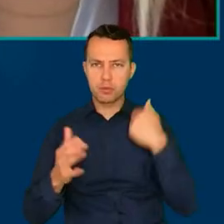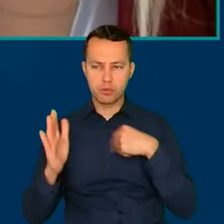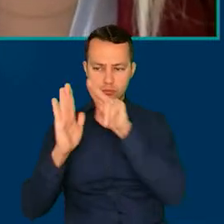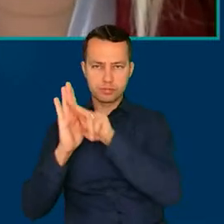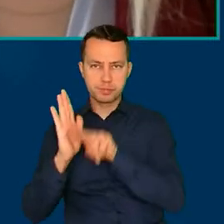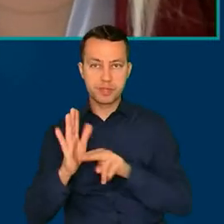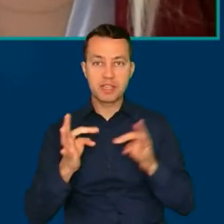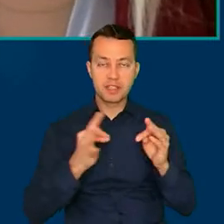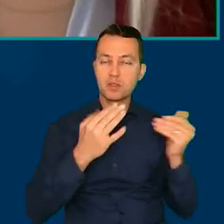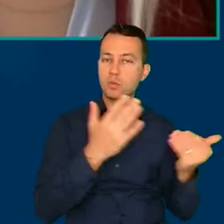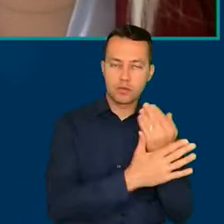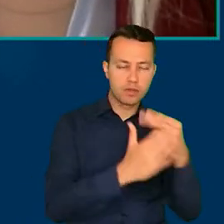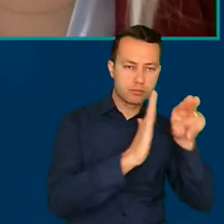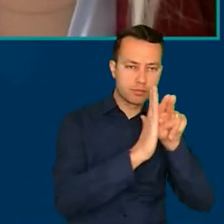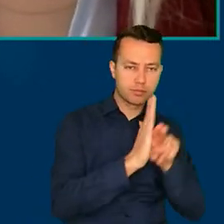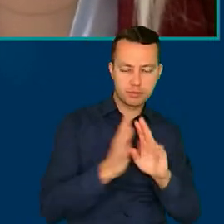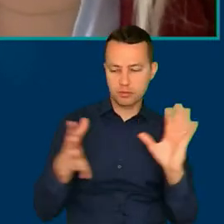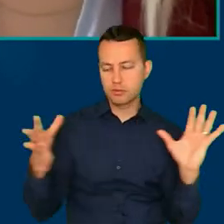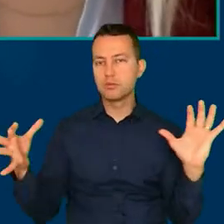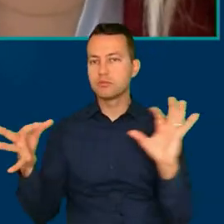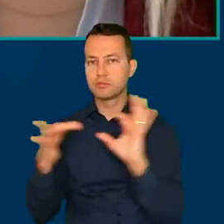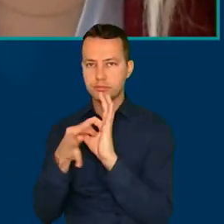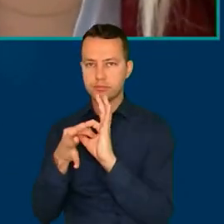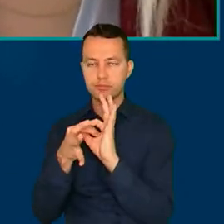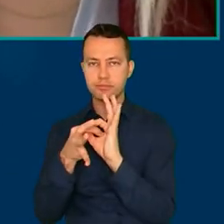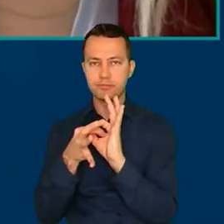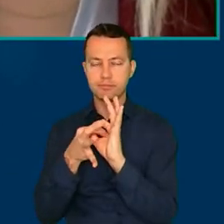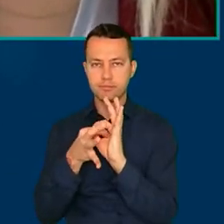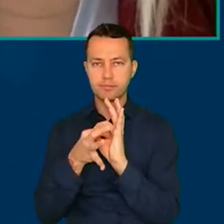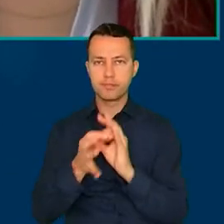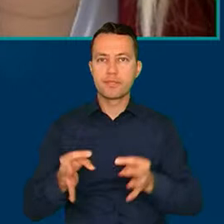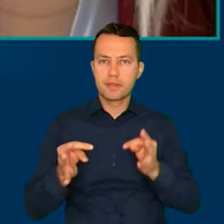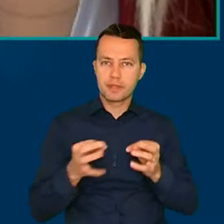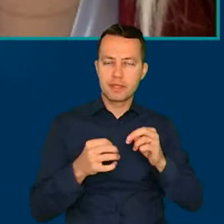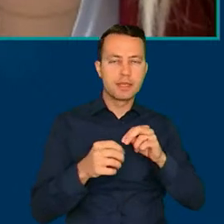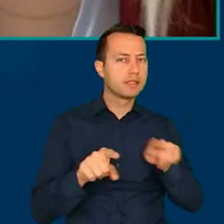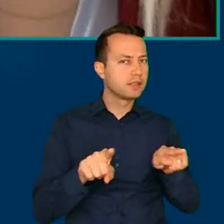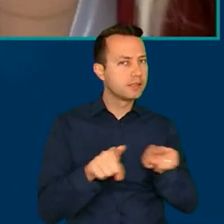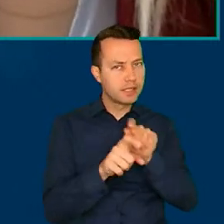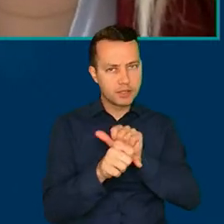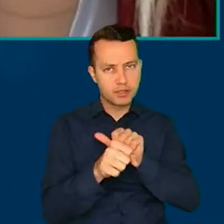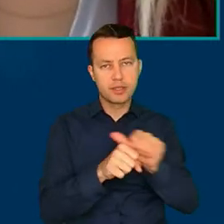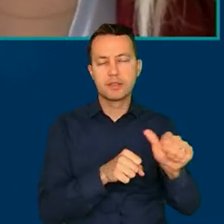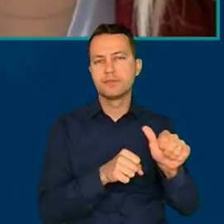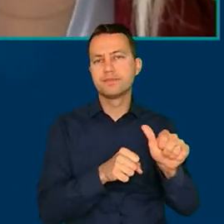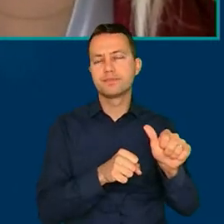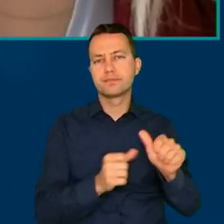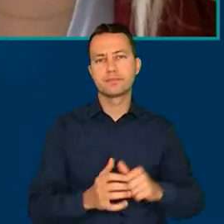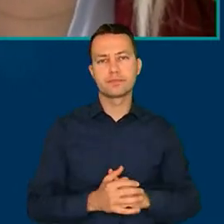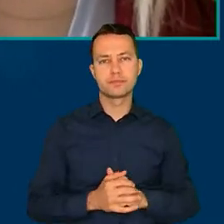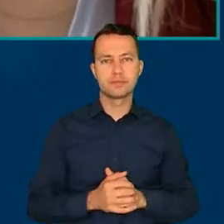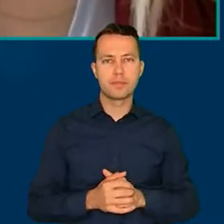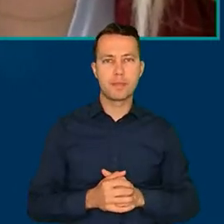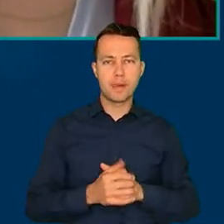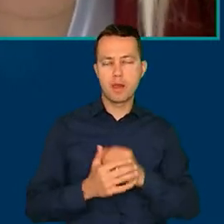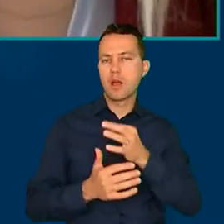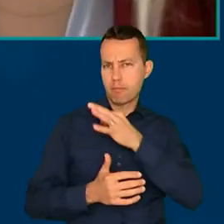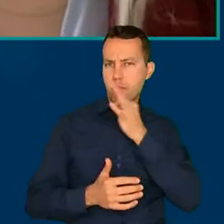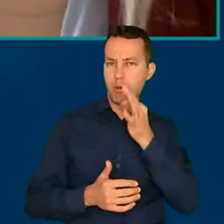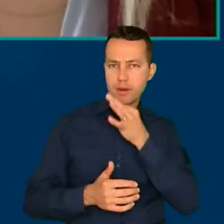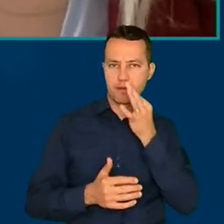revised CSRD. But just to note that due diligence reporting has been part of at least European non-financial reporting directive